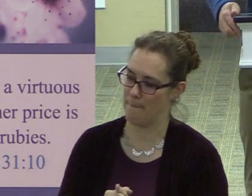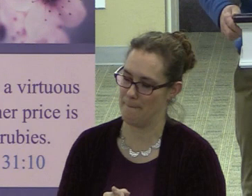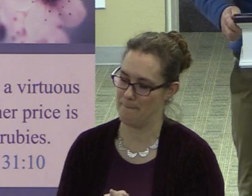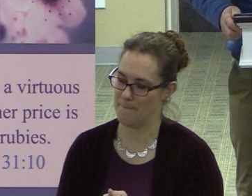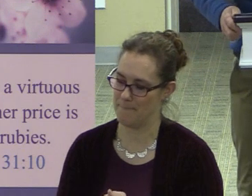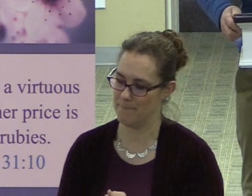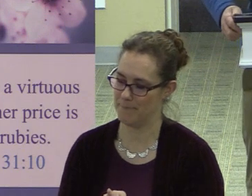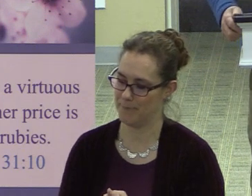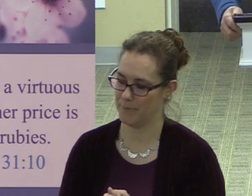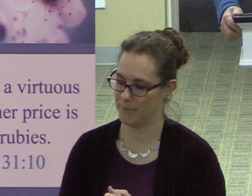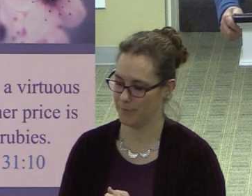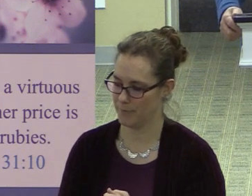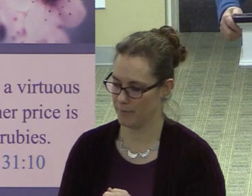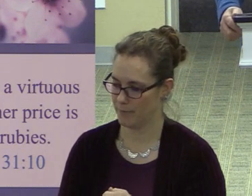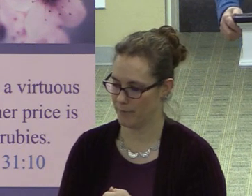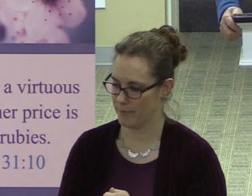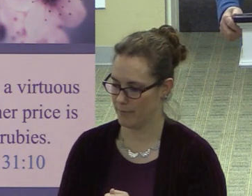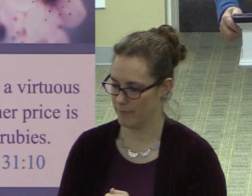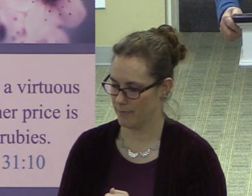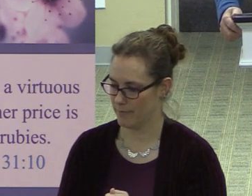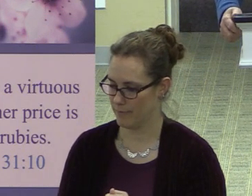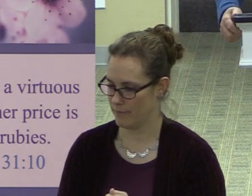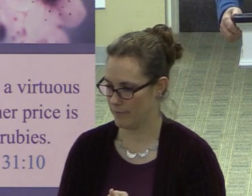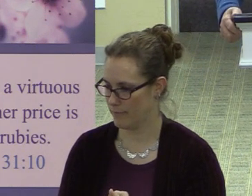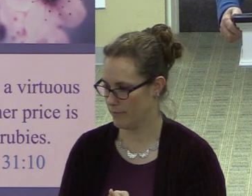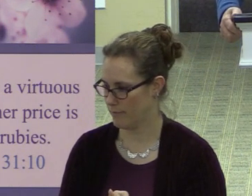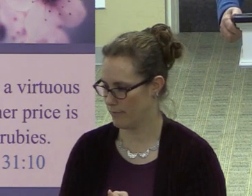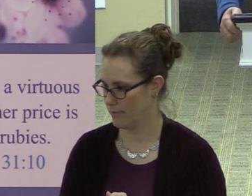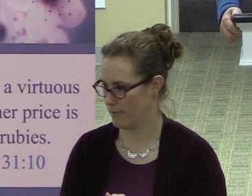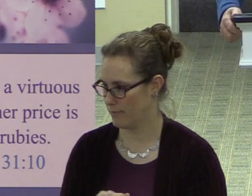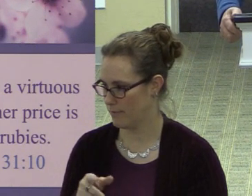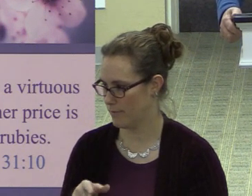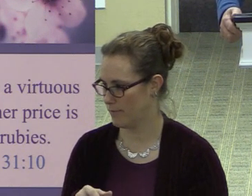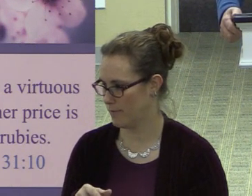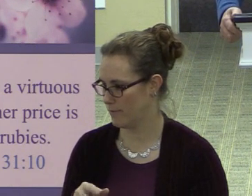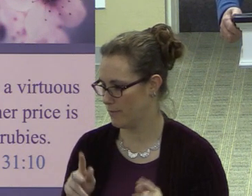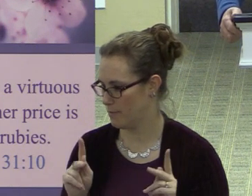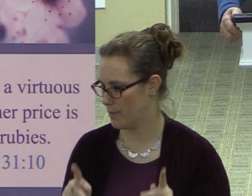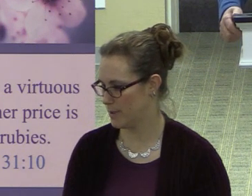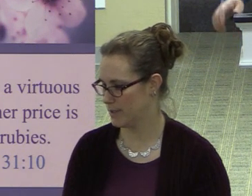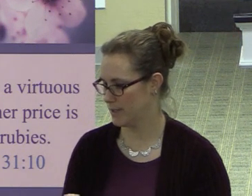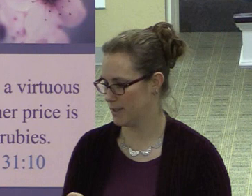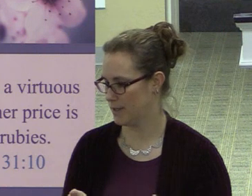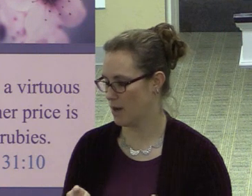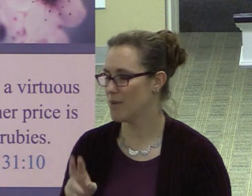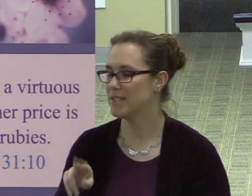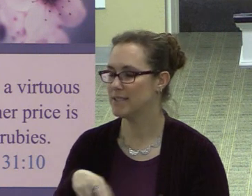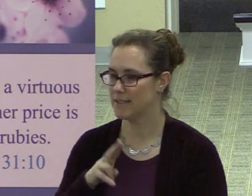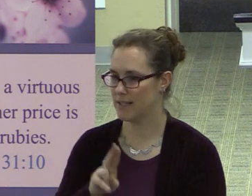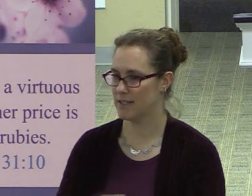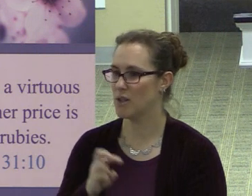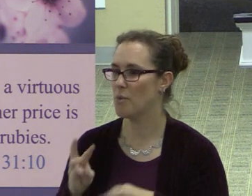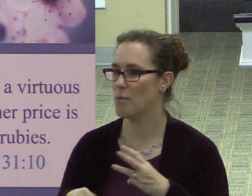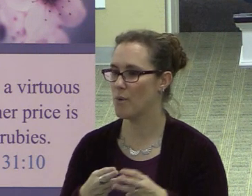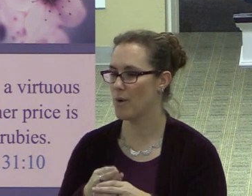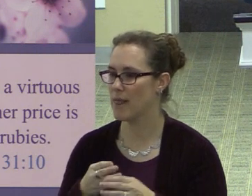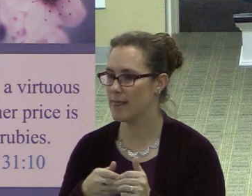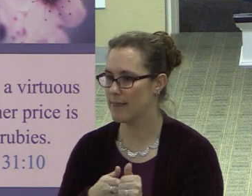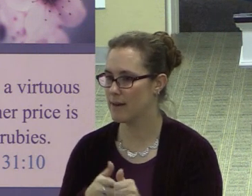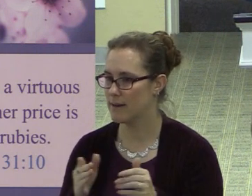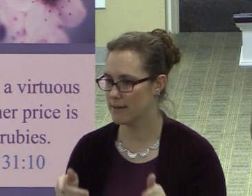And in this nation that was the world leader of the time, the dominant nation, the Lord's going to change it in a